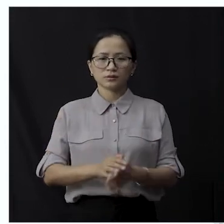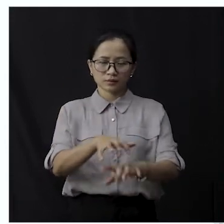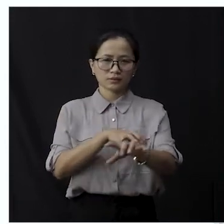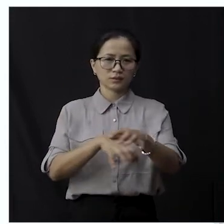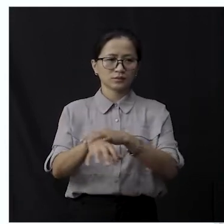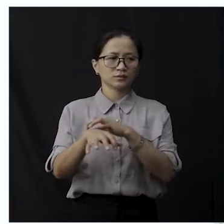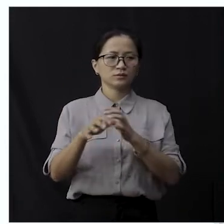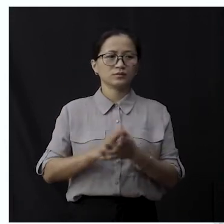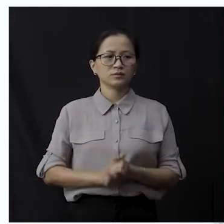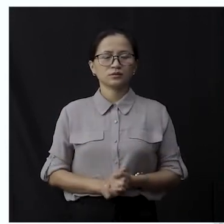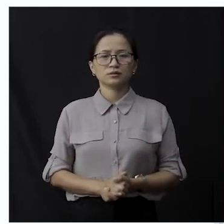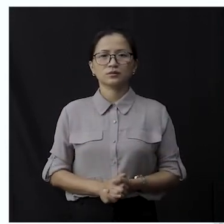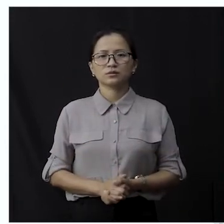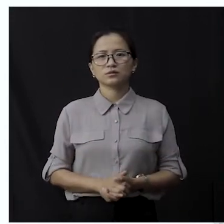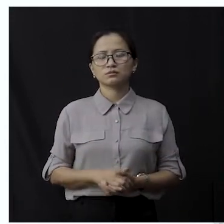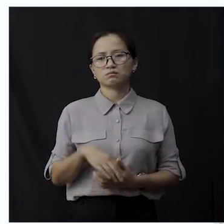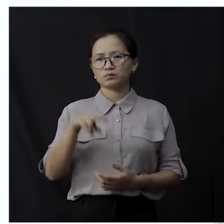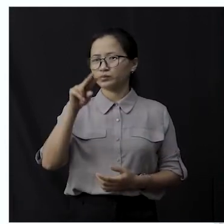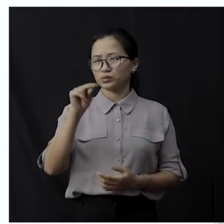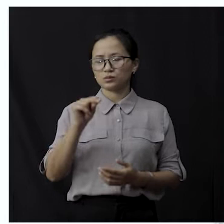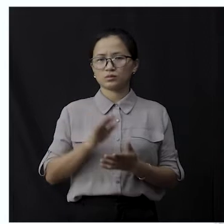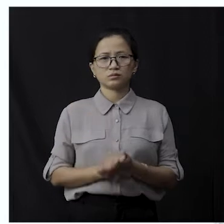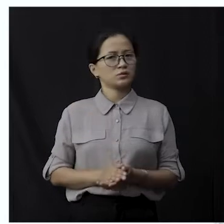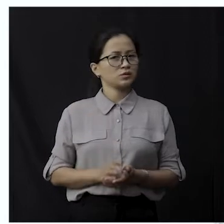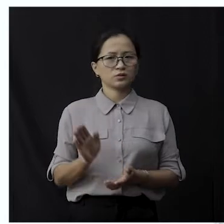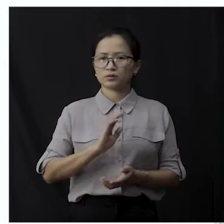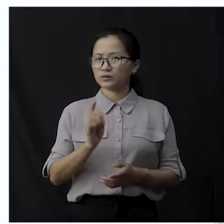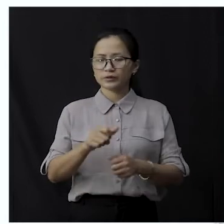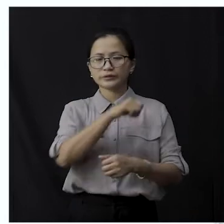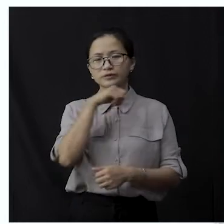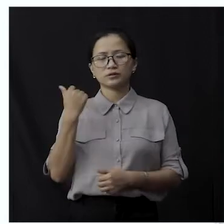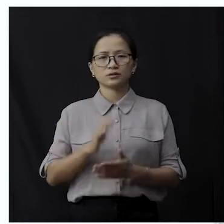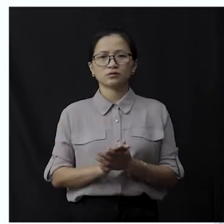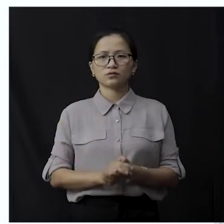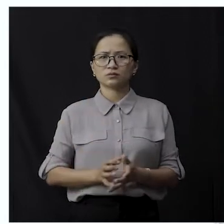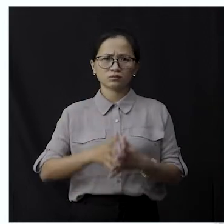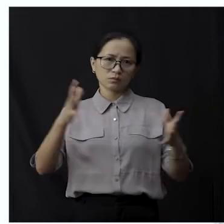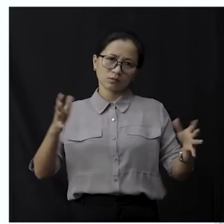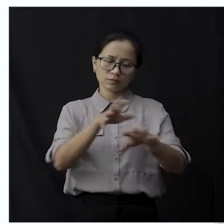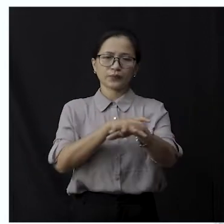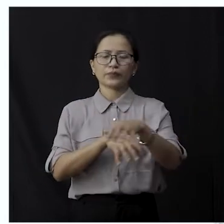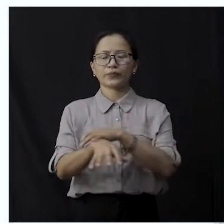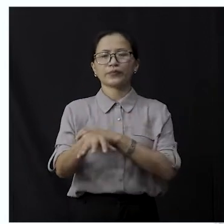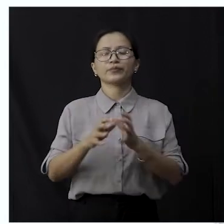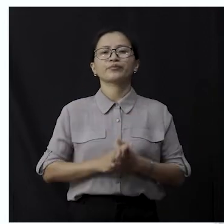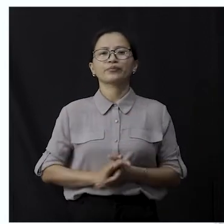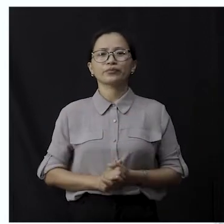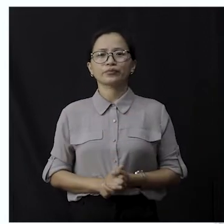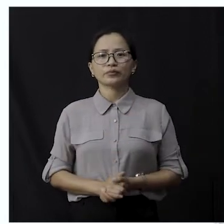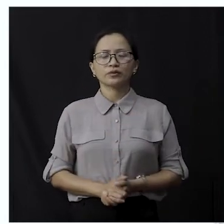So we should say no to killing of wild animals. Okay? Now,